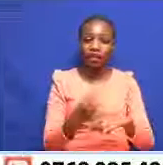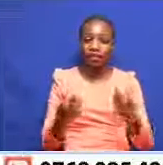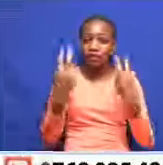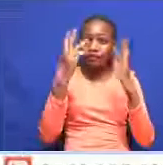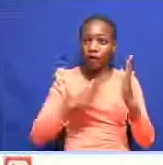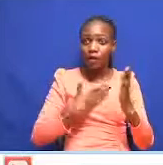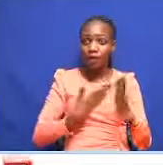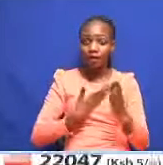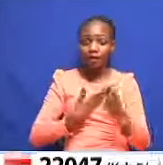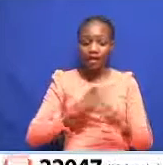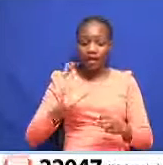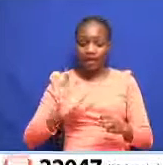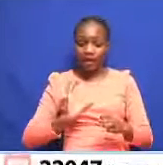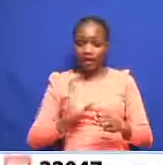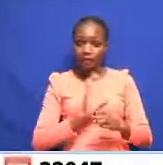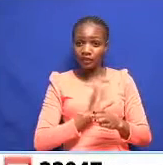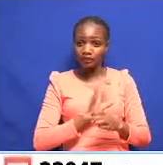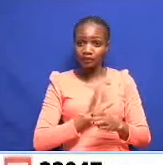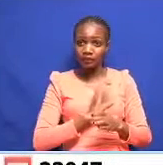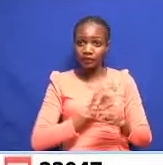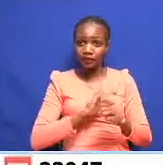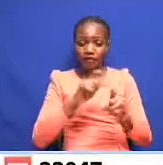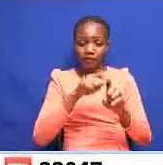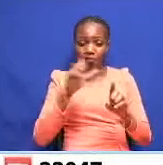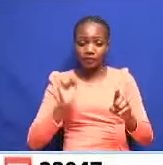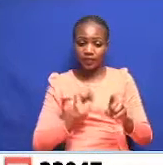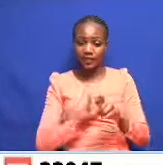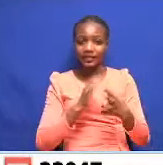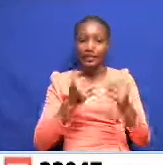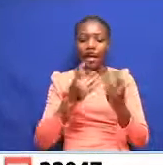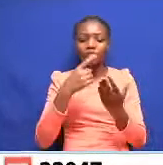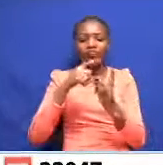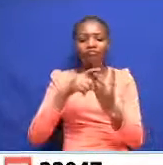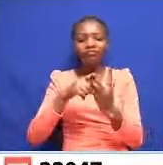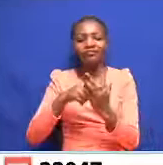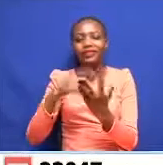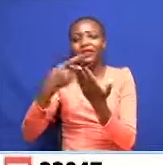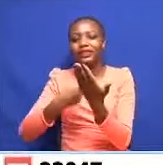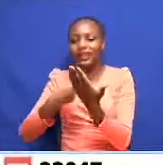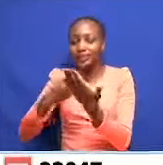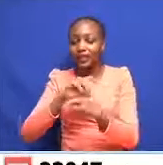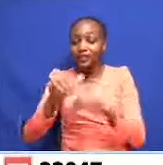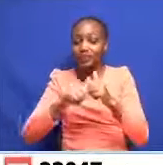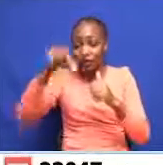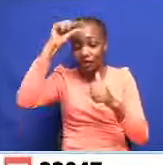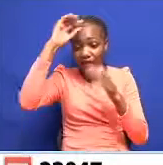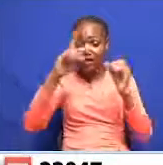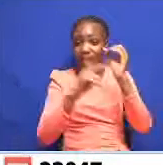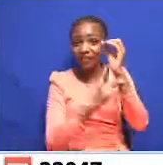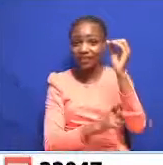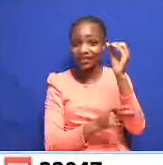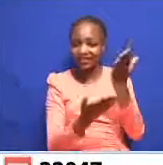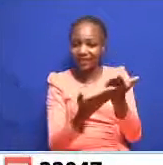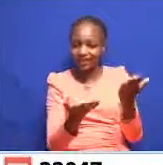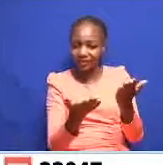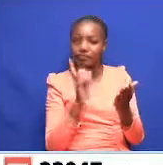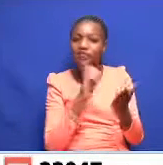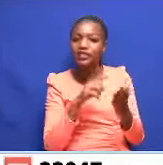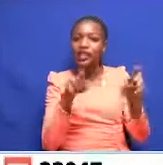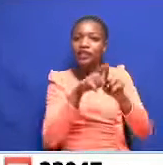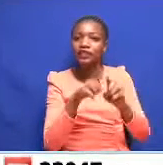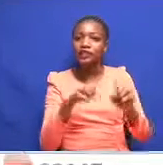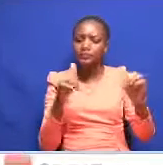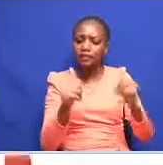Kamati ya bunge la seneti limeanza kujadili hatima ya gavana wa Kirinyaga Anne Waiguru. Vikao hivyo vimeendelea